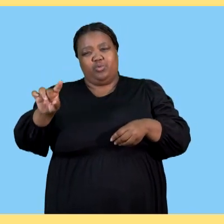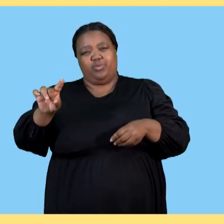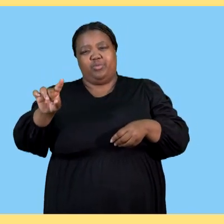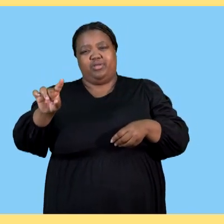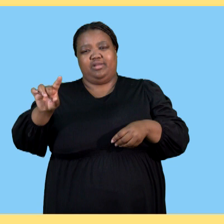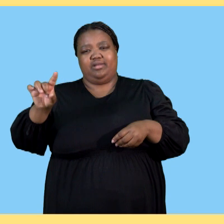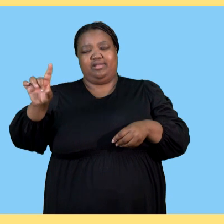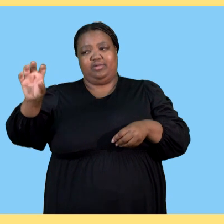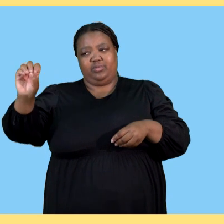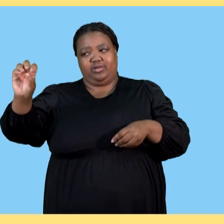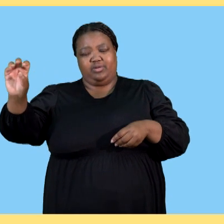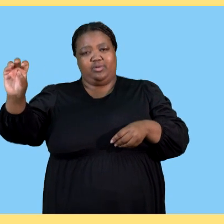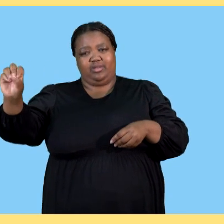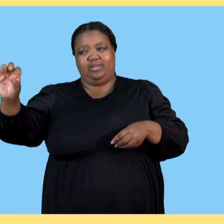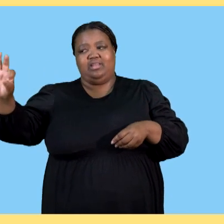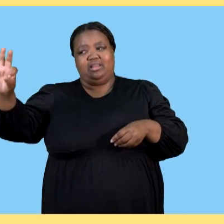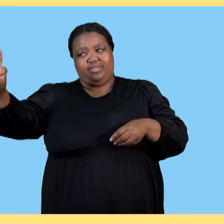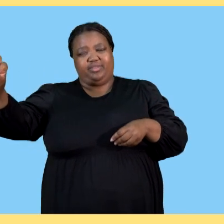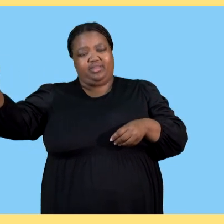1,100,300. So I bring it here,